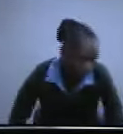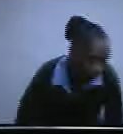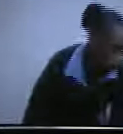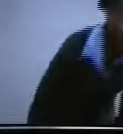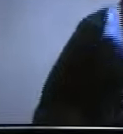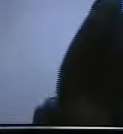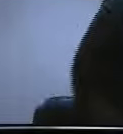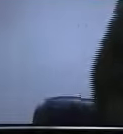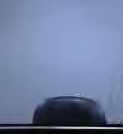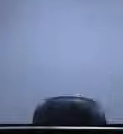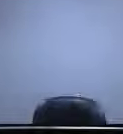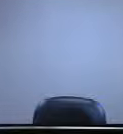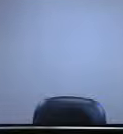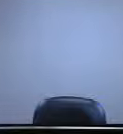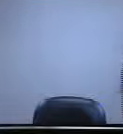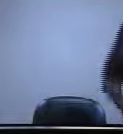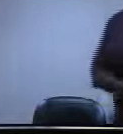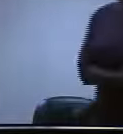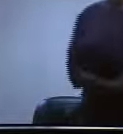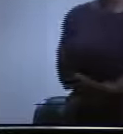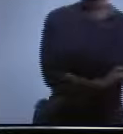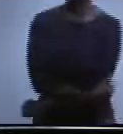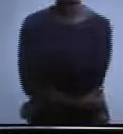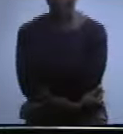Thank you, Honourable Member.